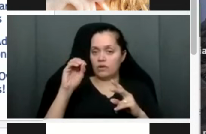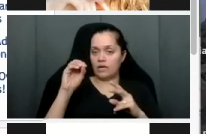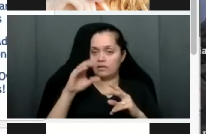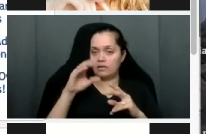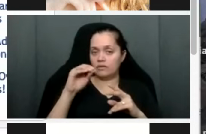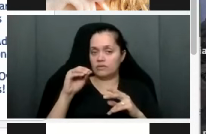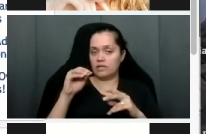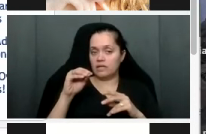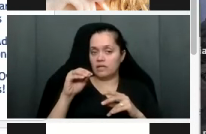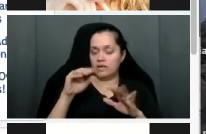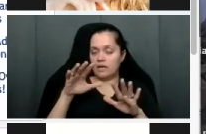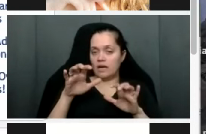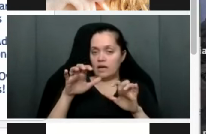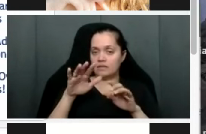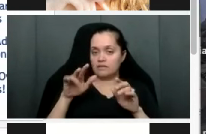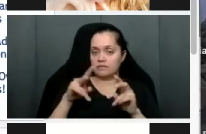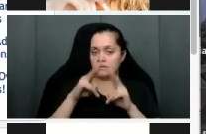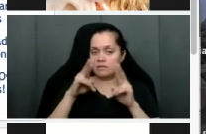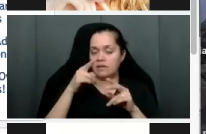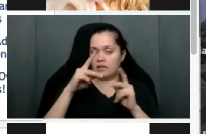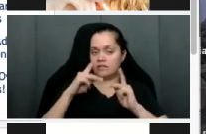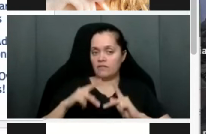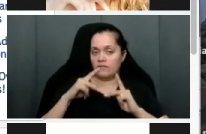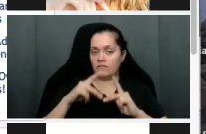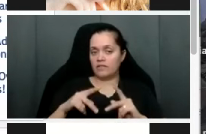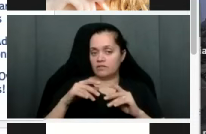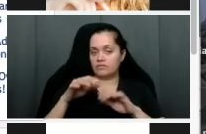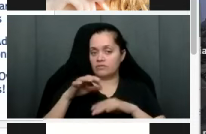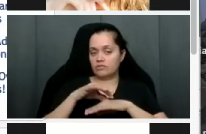Iceland, thus physical geography.